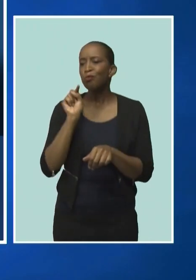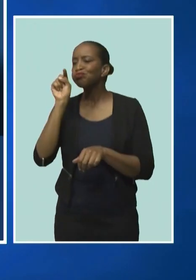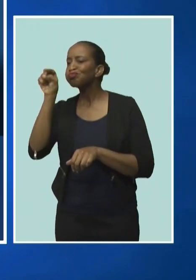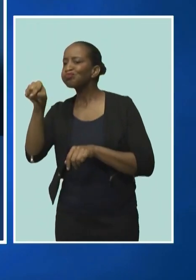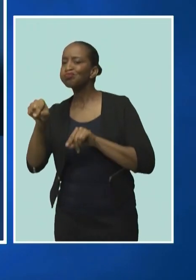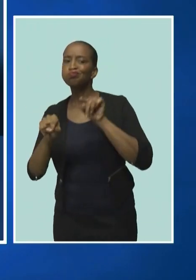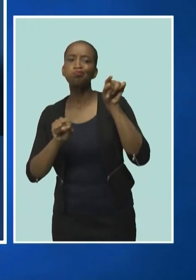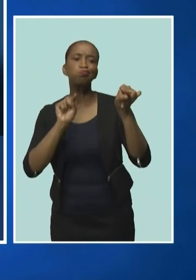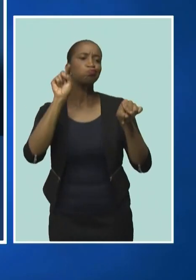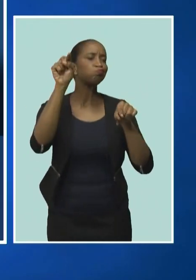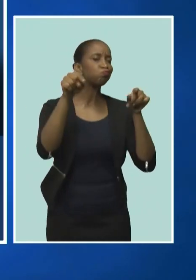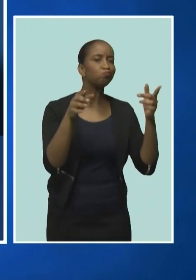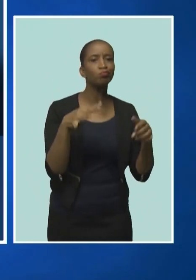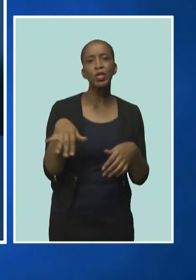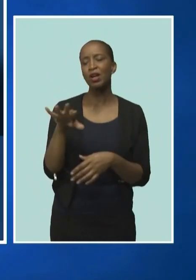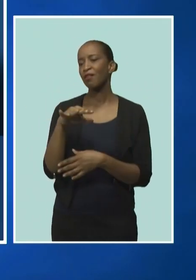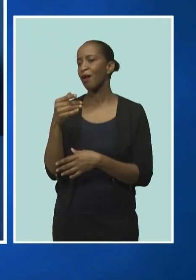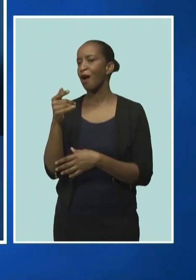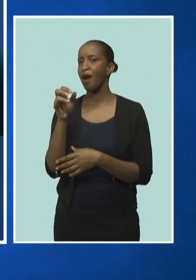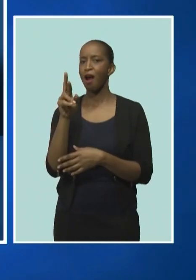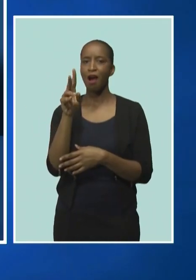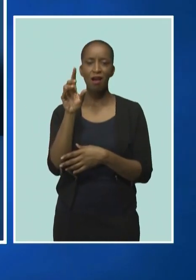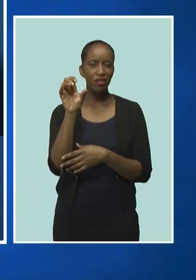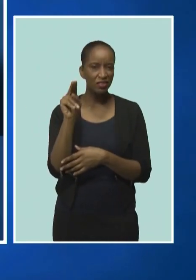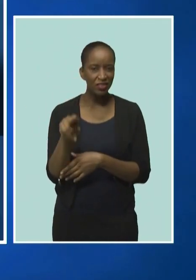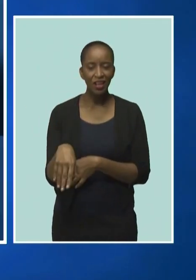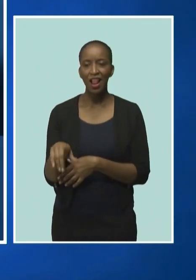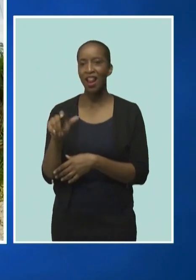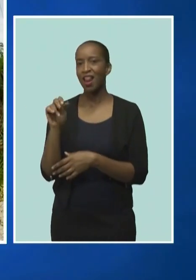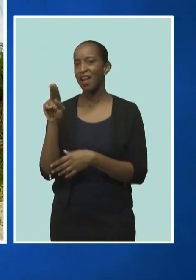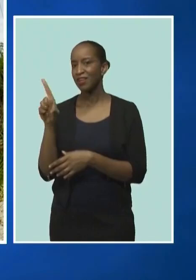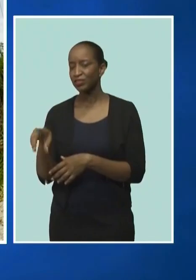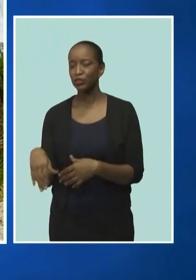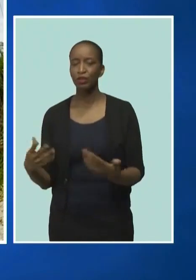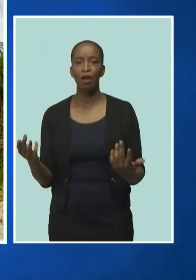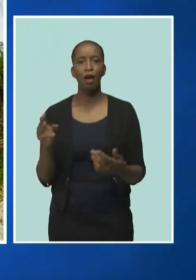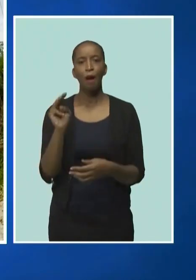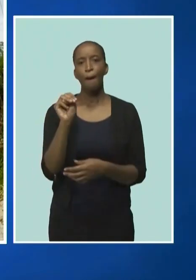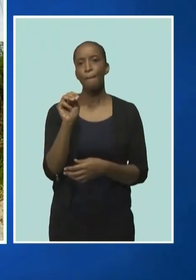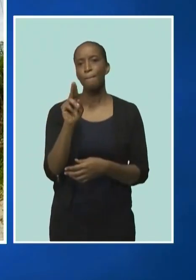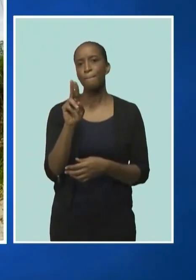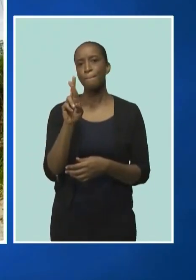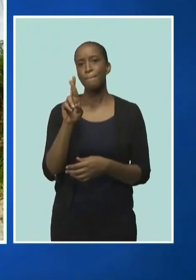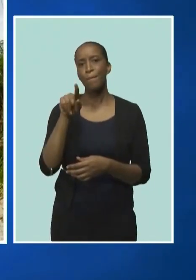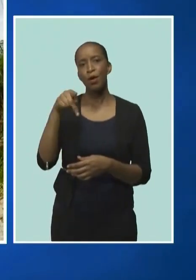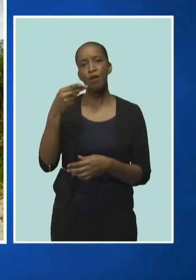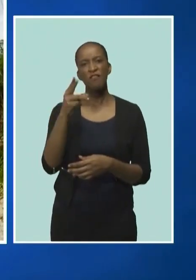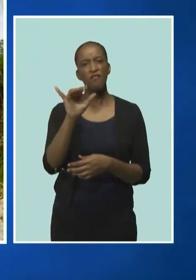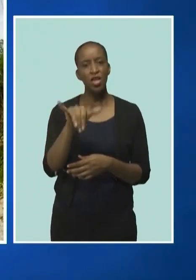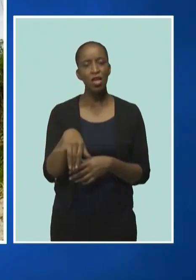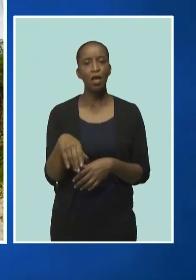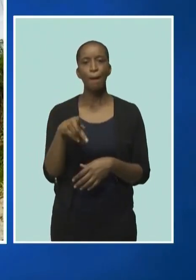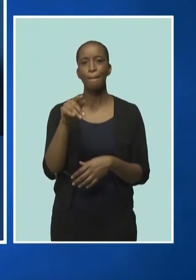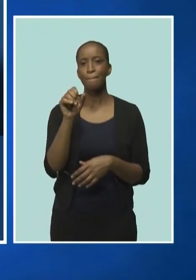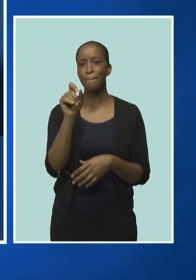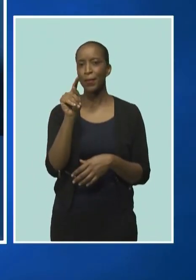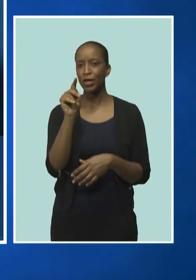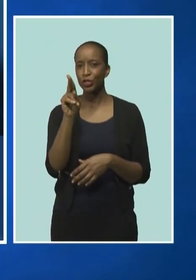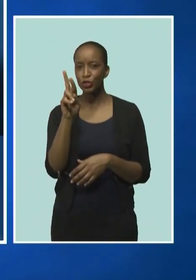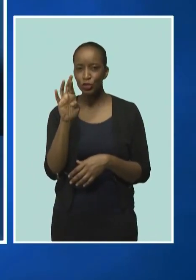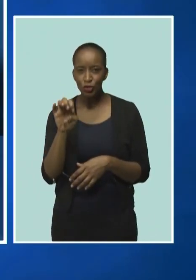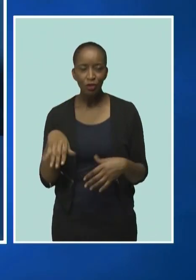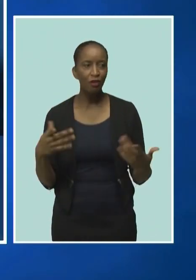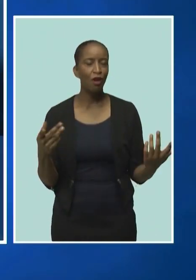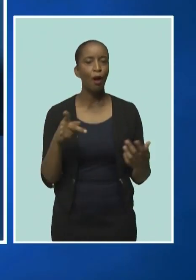Garden Land or Murphy Pasture, bridges at Bath, Newcastle, Morgan Lewis or Pike Corner, landslide